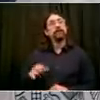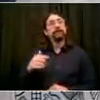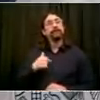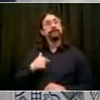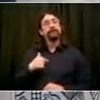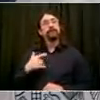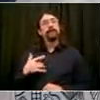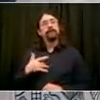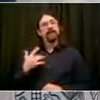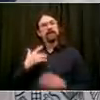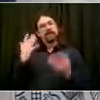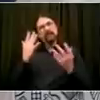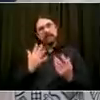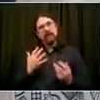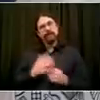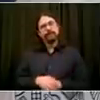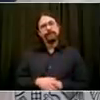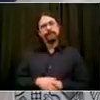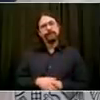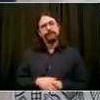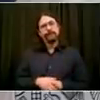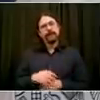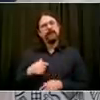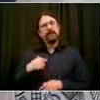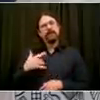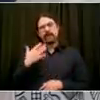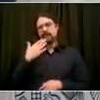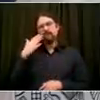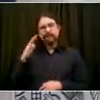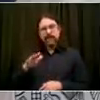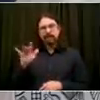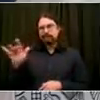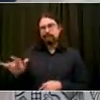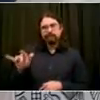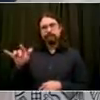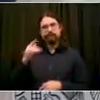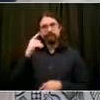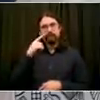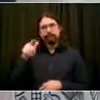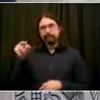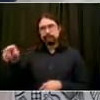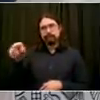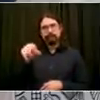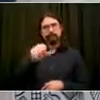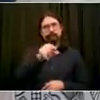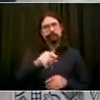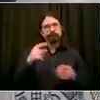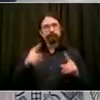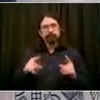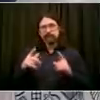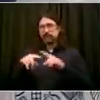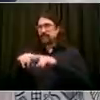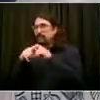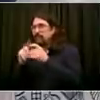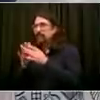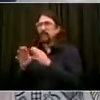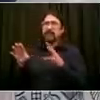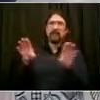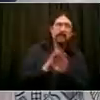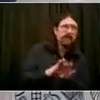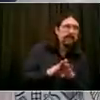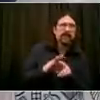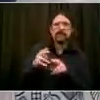shut down is very painful. It's horrible for them. It's horrible for their employees. And I always come back to the family mom and pop store that people